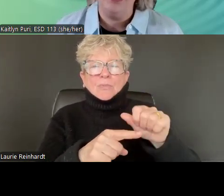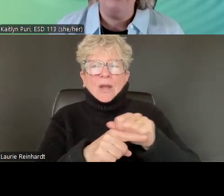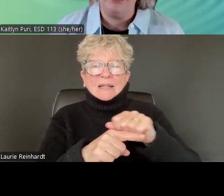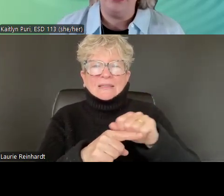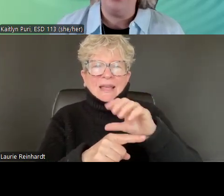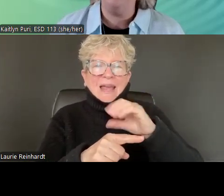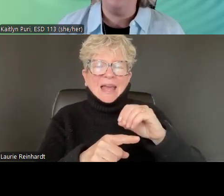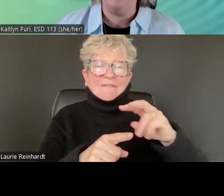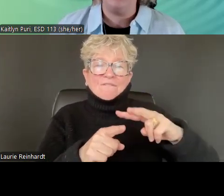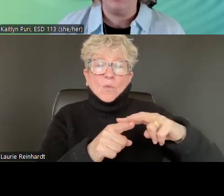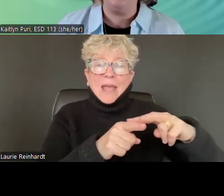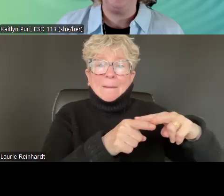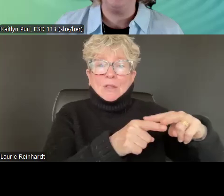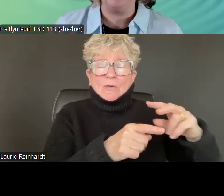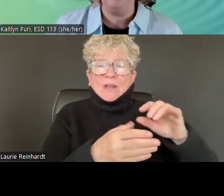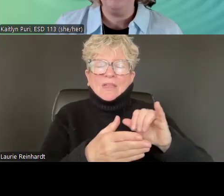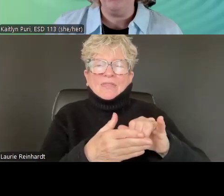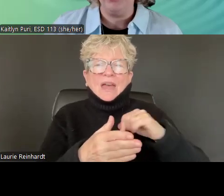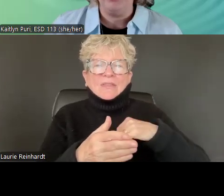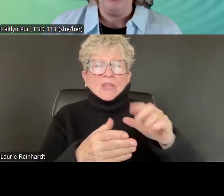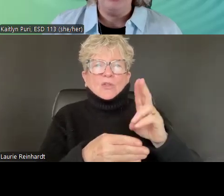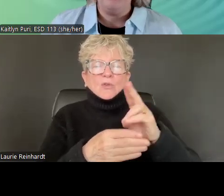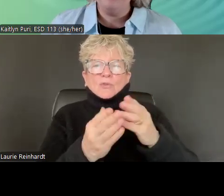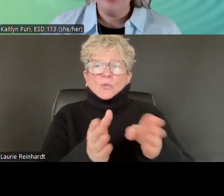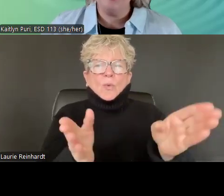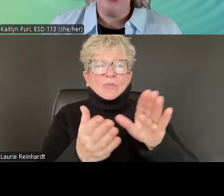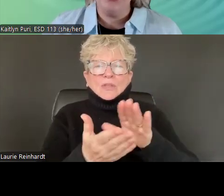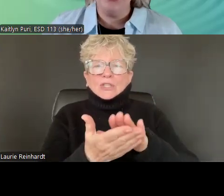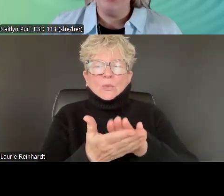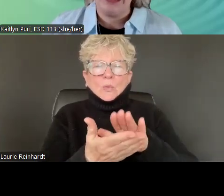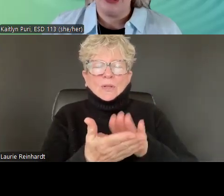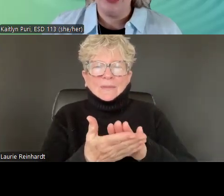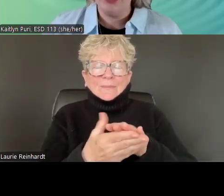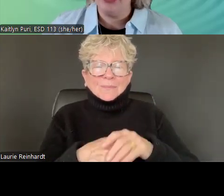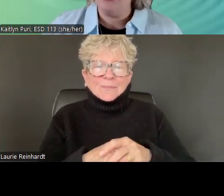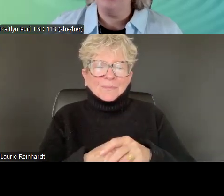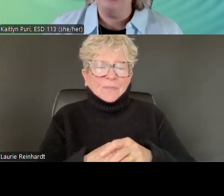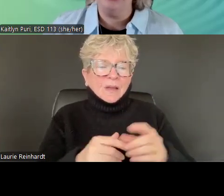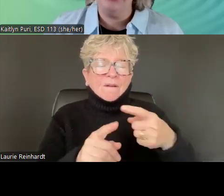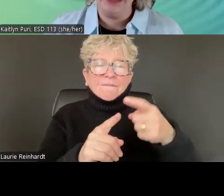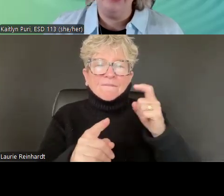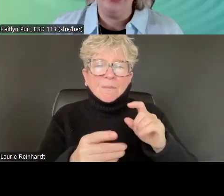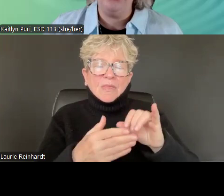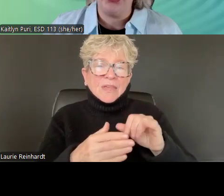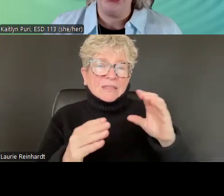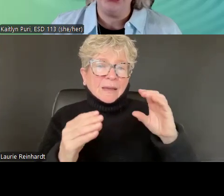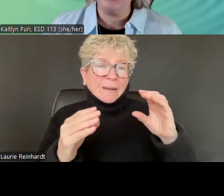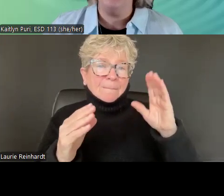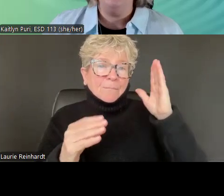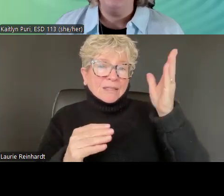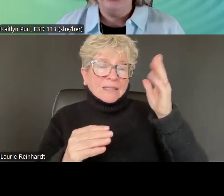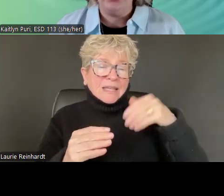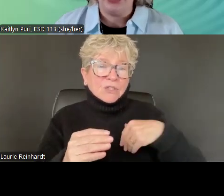school-wide mental health literacy. From these presentations, we also receive